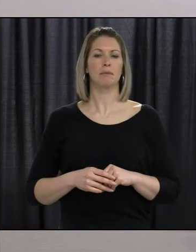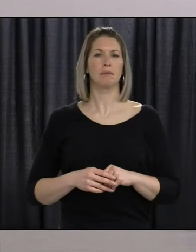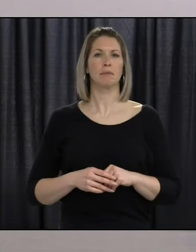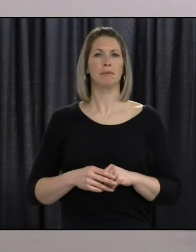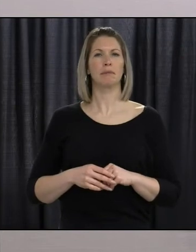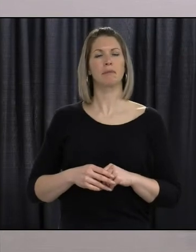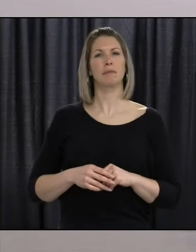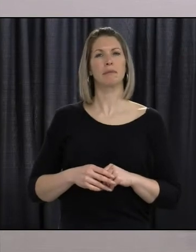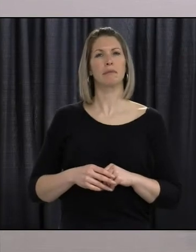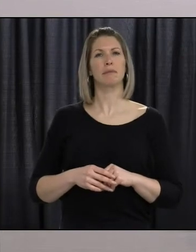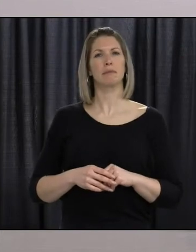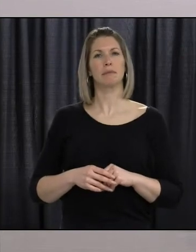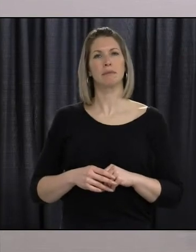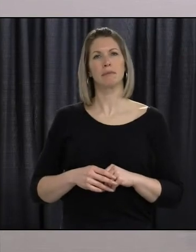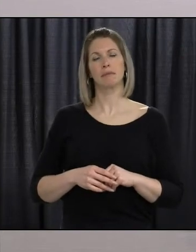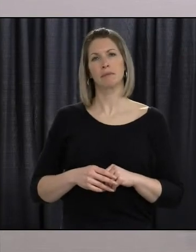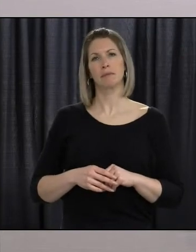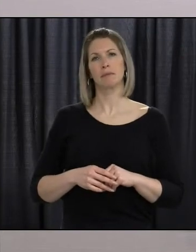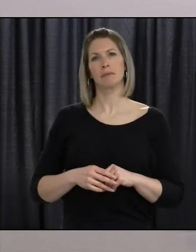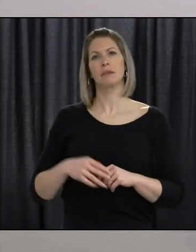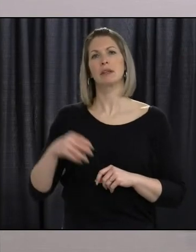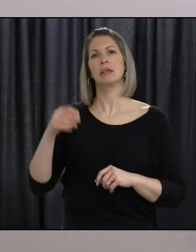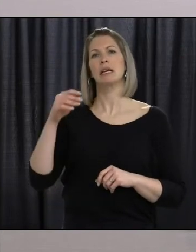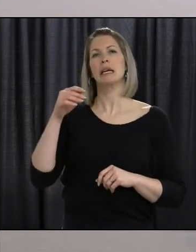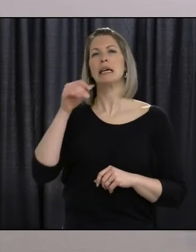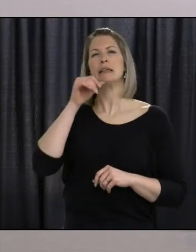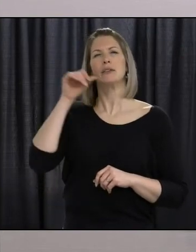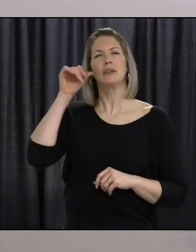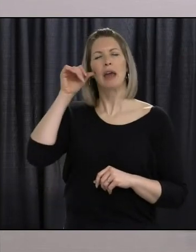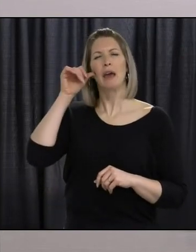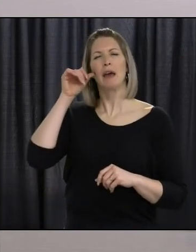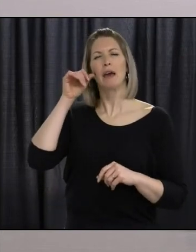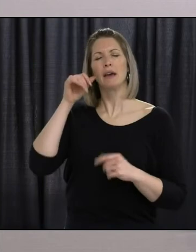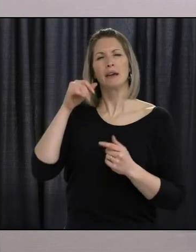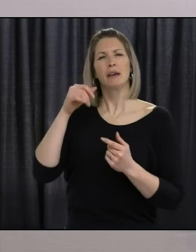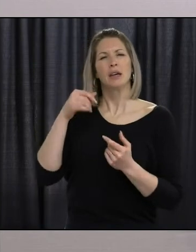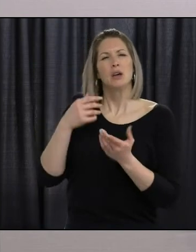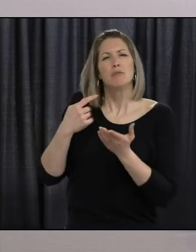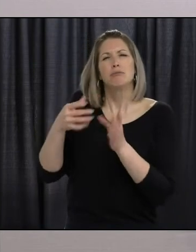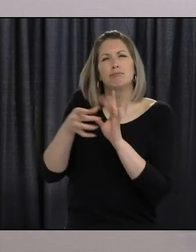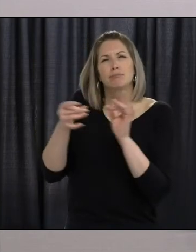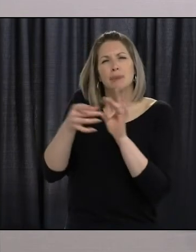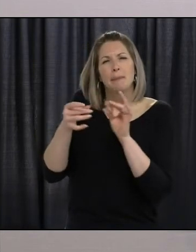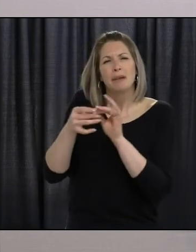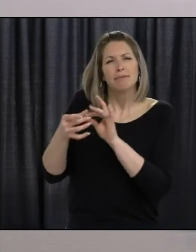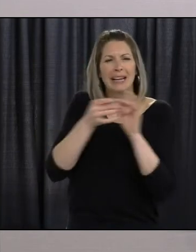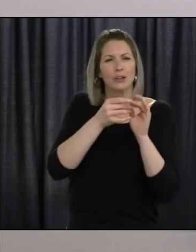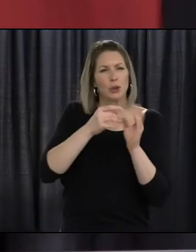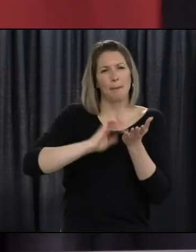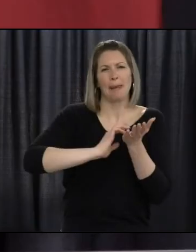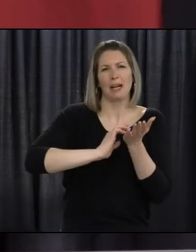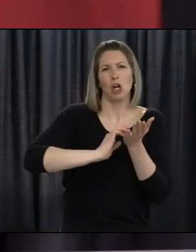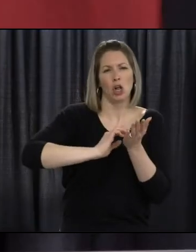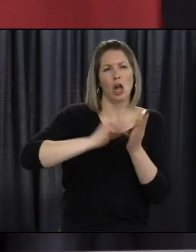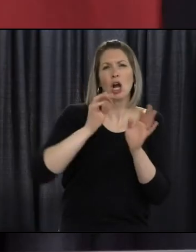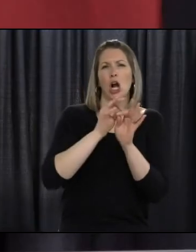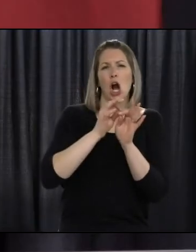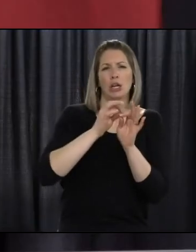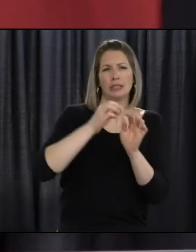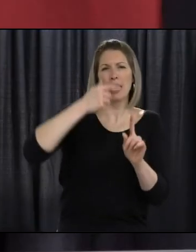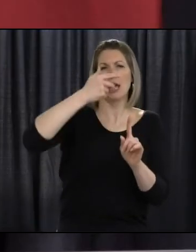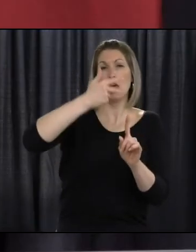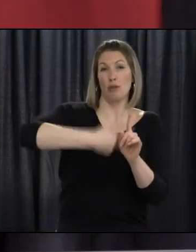new information with respect to dispensing fees. Is that correct, or yeah, yeah. So we're